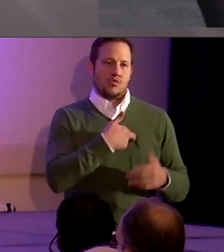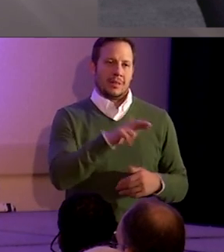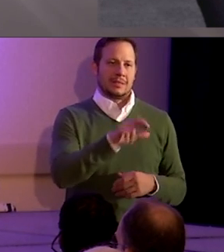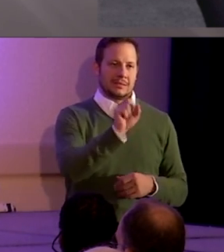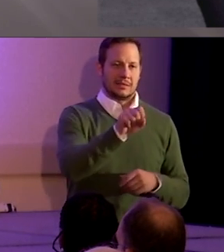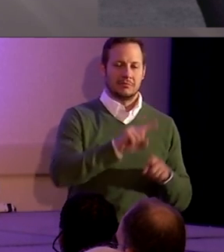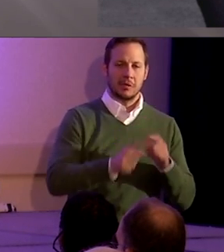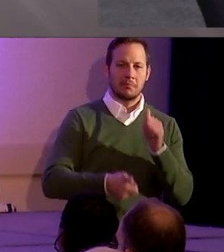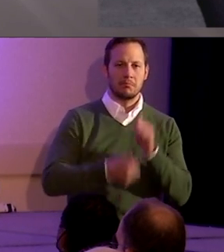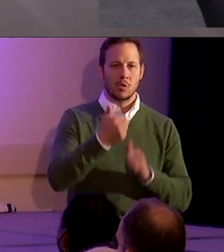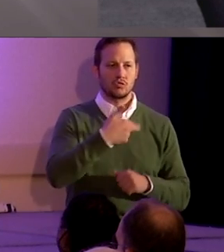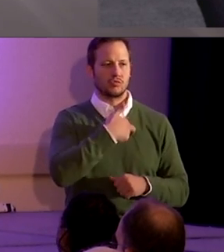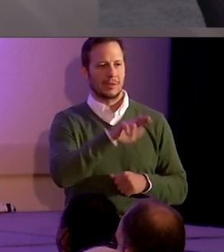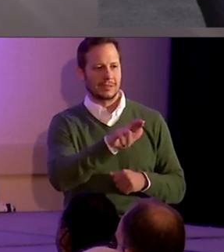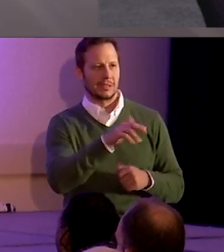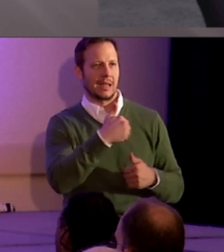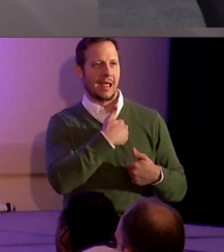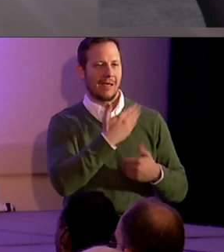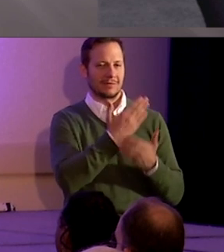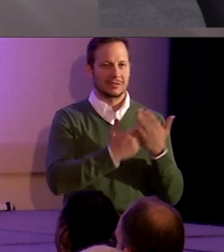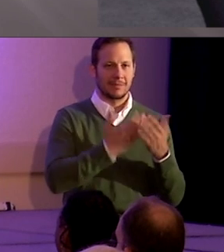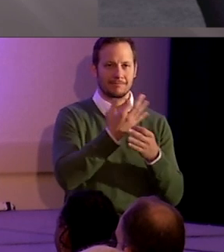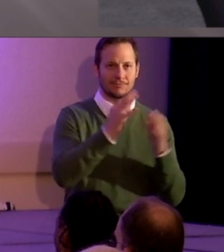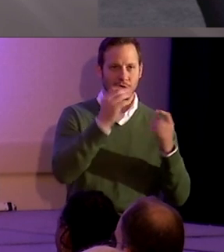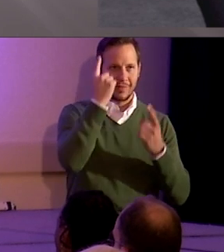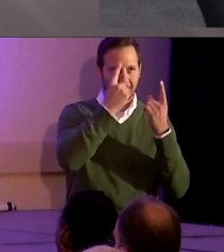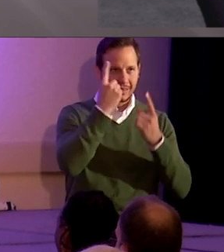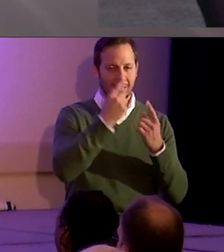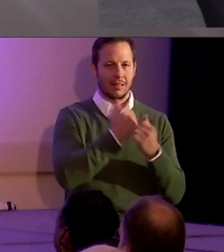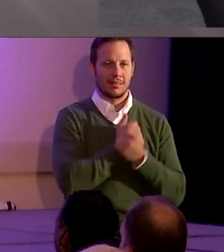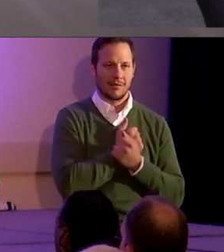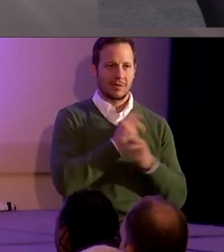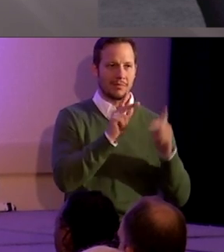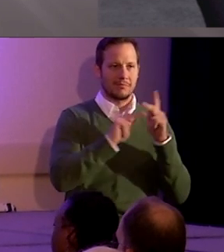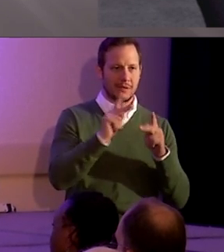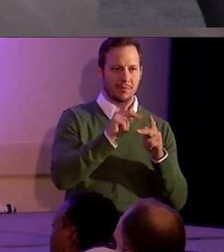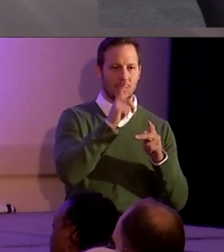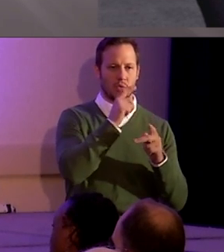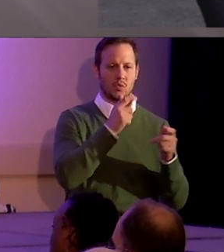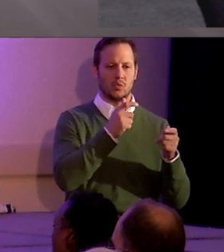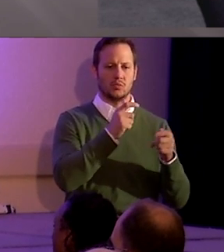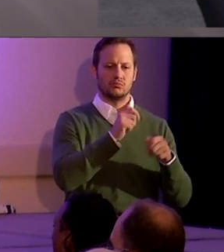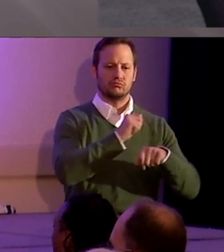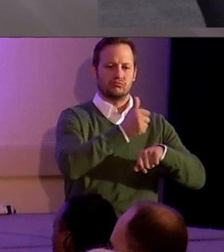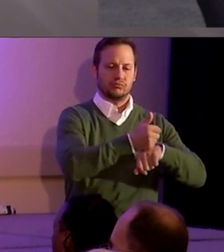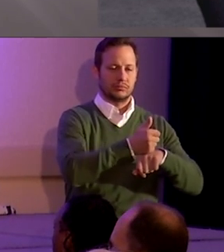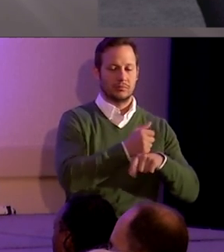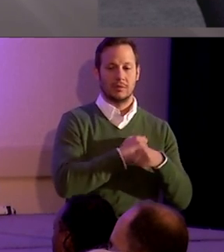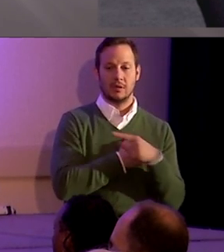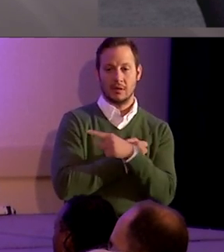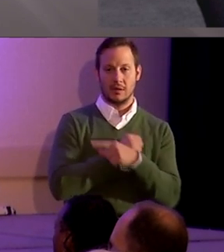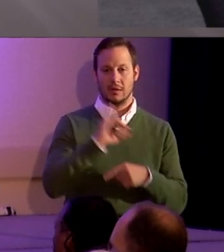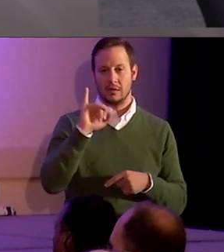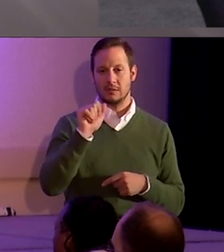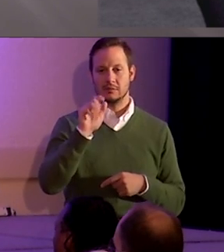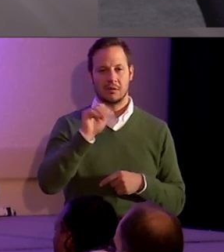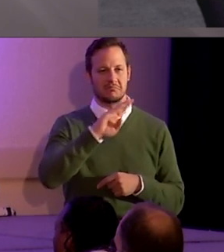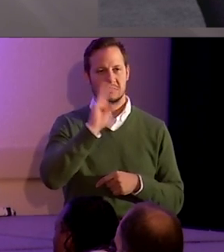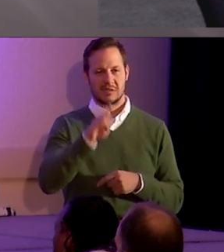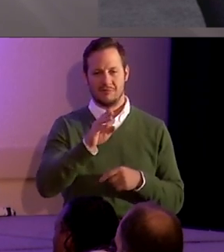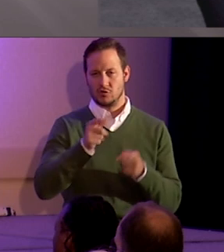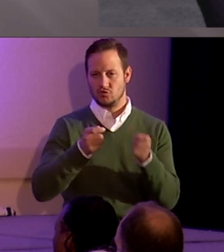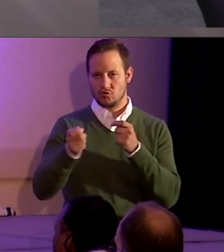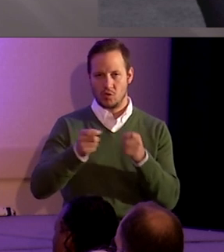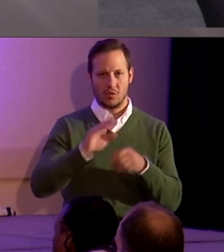been restrained by free thinking and freedom-loving humanity over hundreds of years. This one was never restrained or